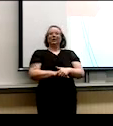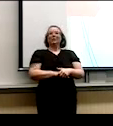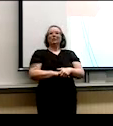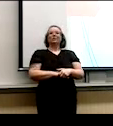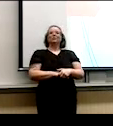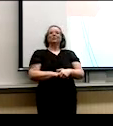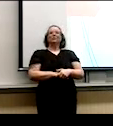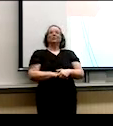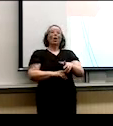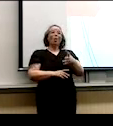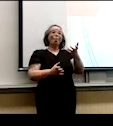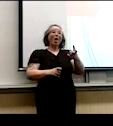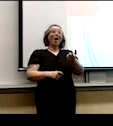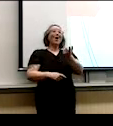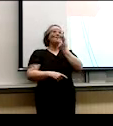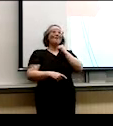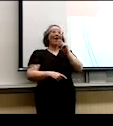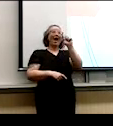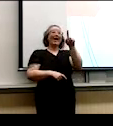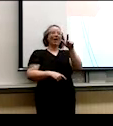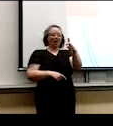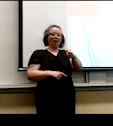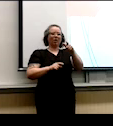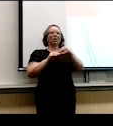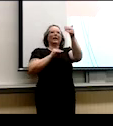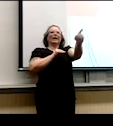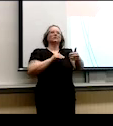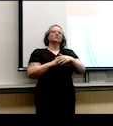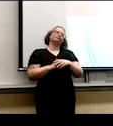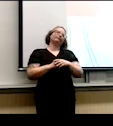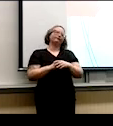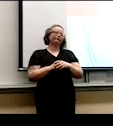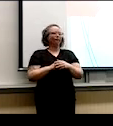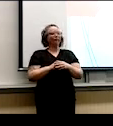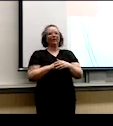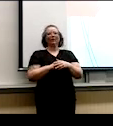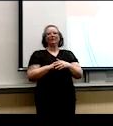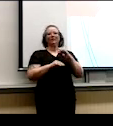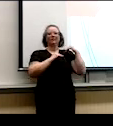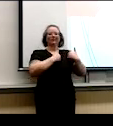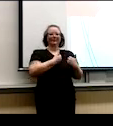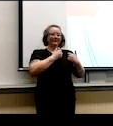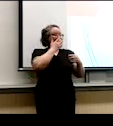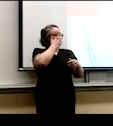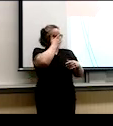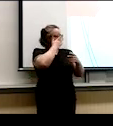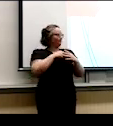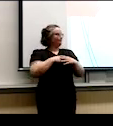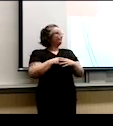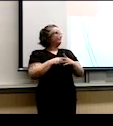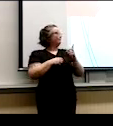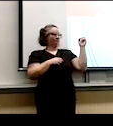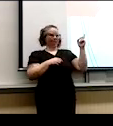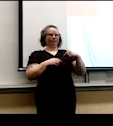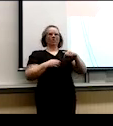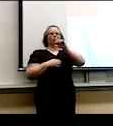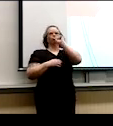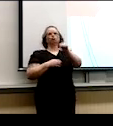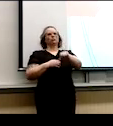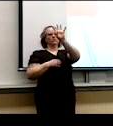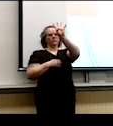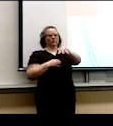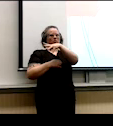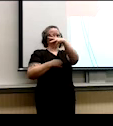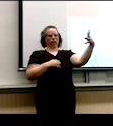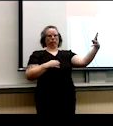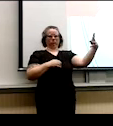line. And so the other thing about, here's the example in a graph. I love graphs, I'm very